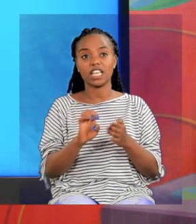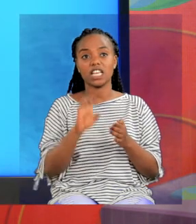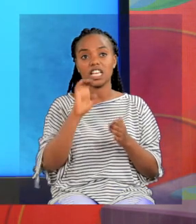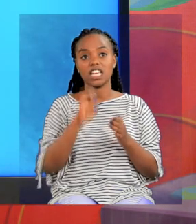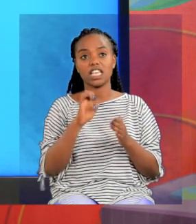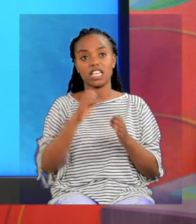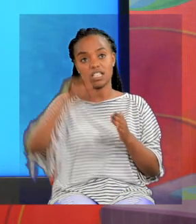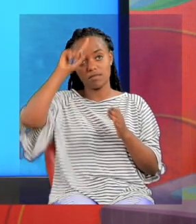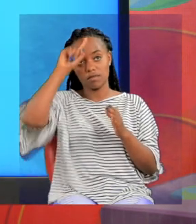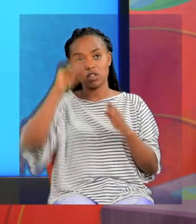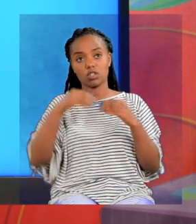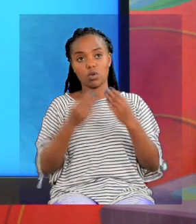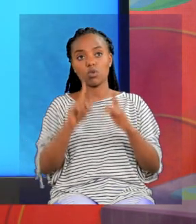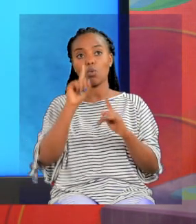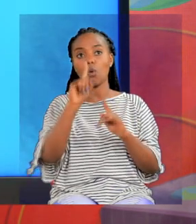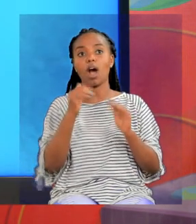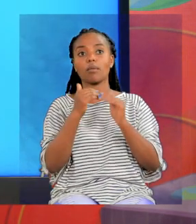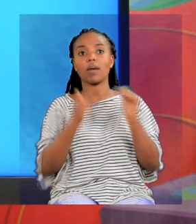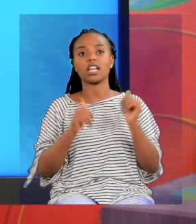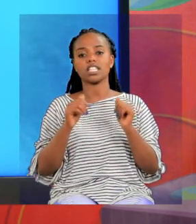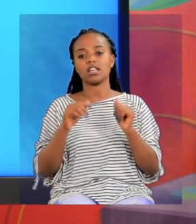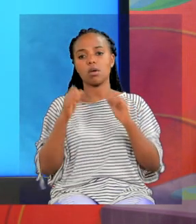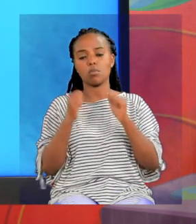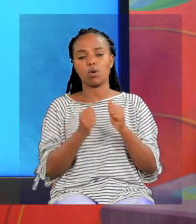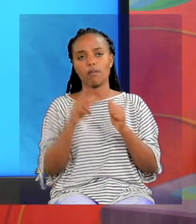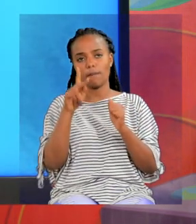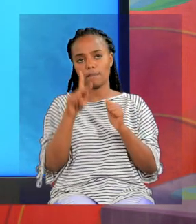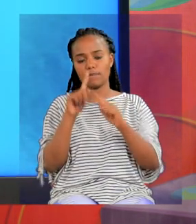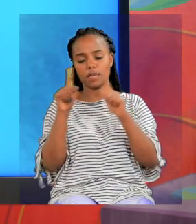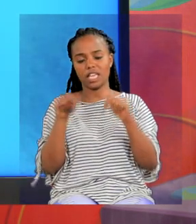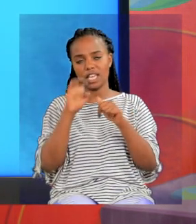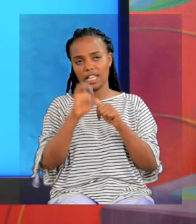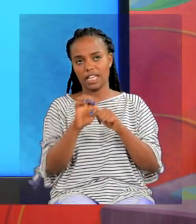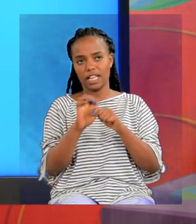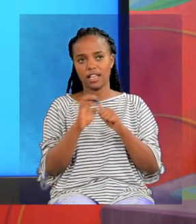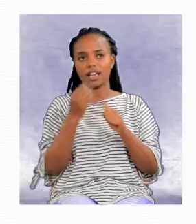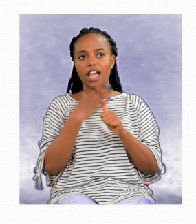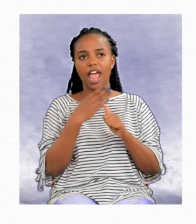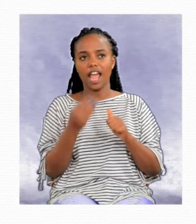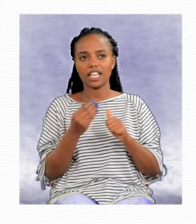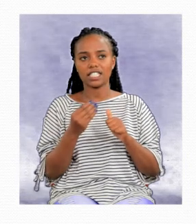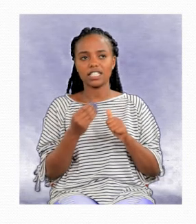be given as 1 minus probability of E.